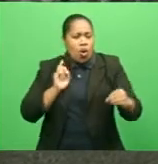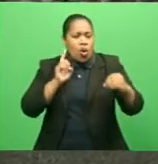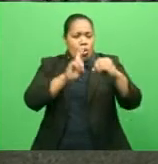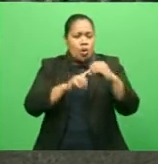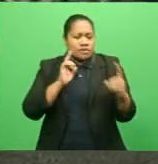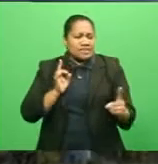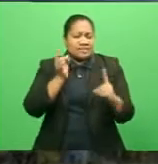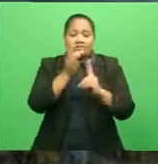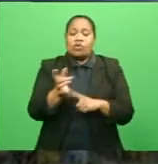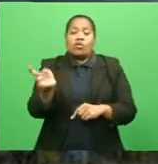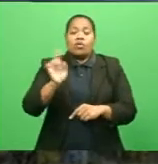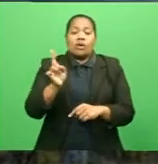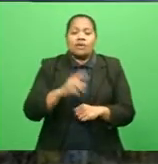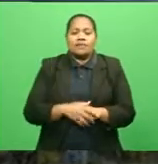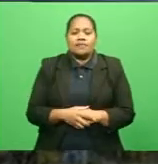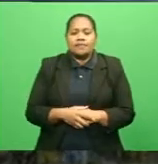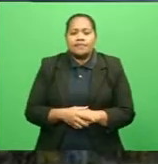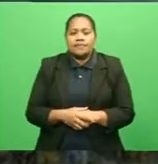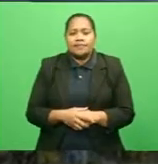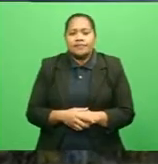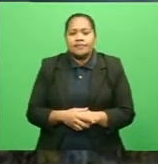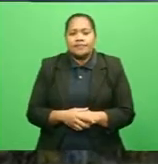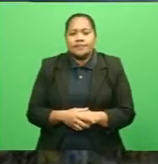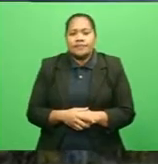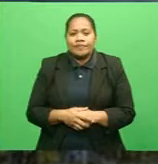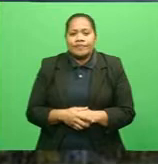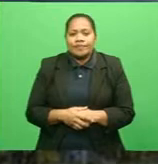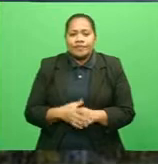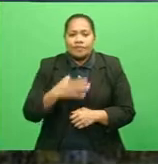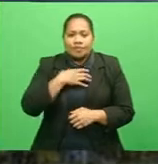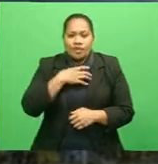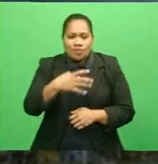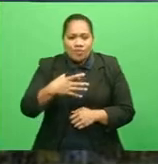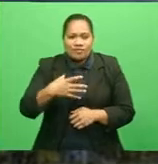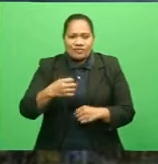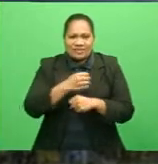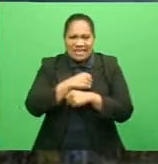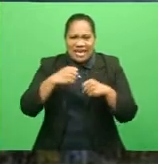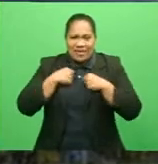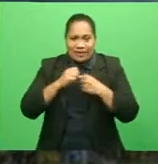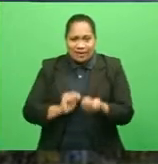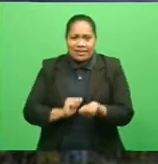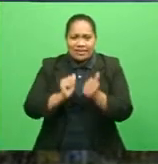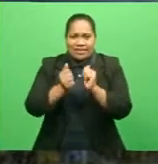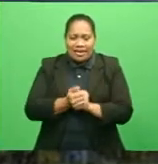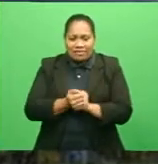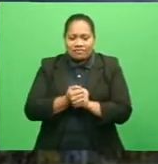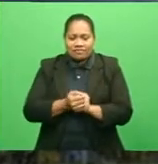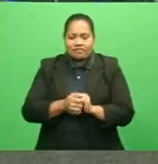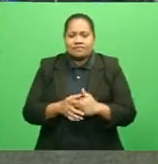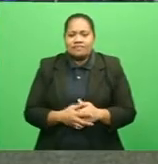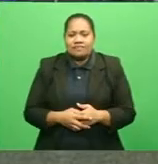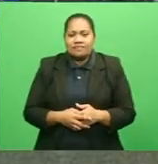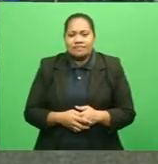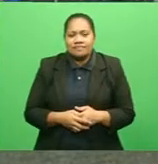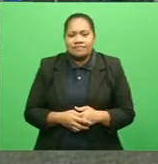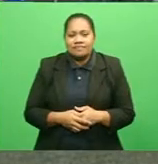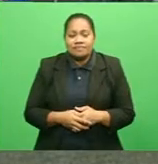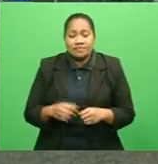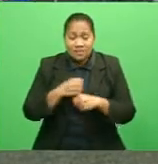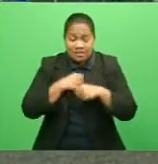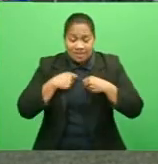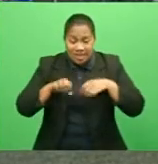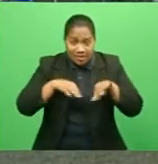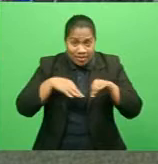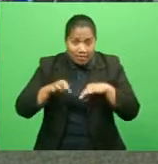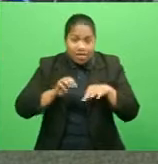especially to go over our pool games. We want to take one pool game at a time. And our plan